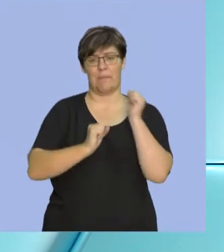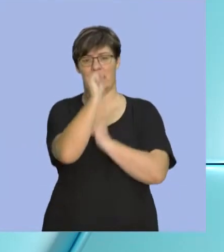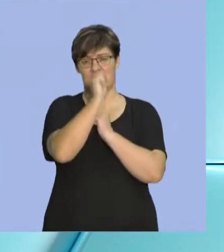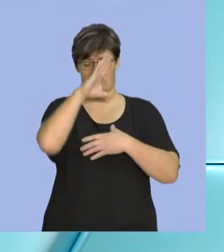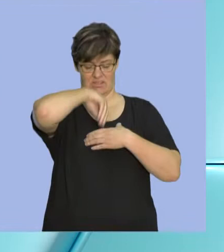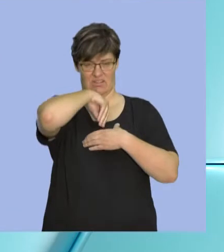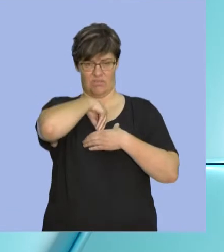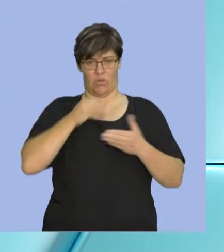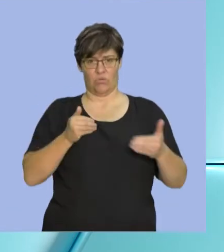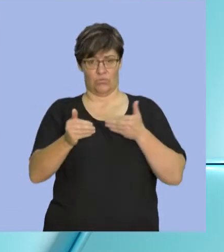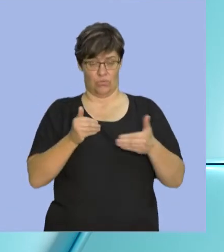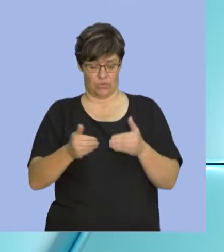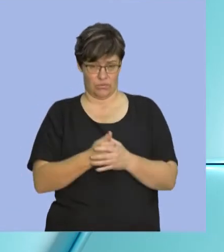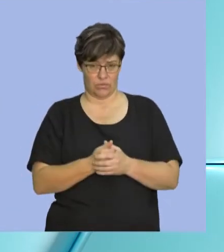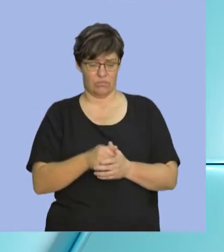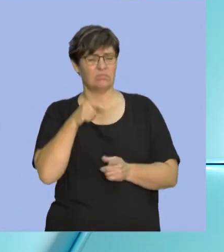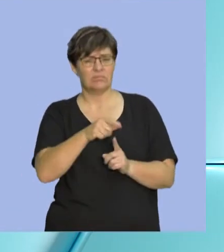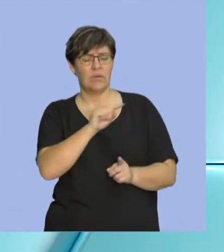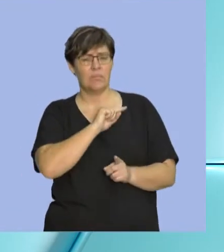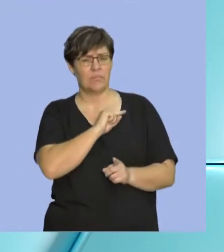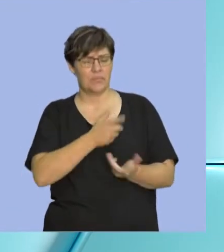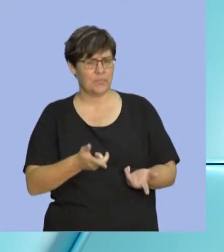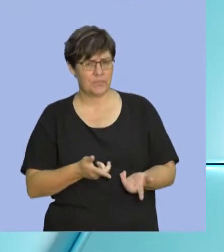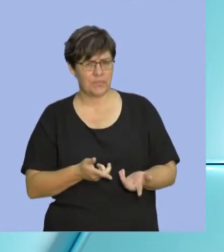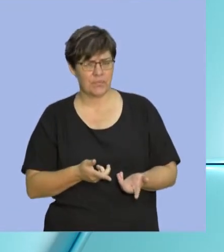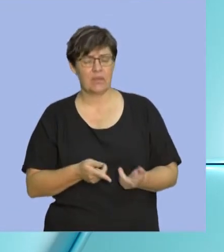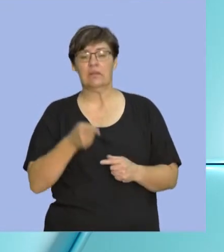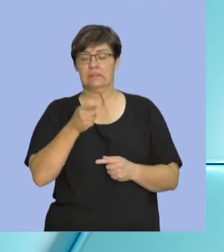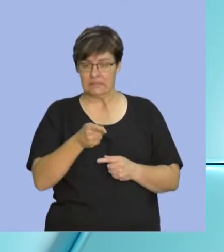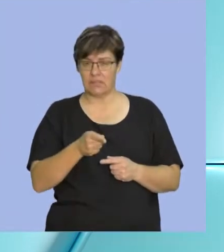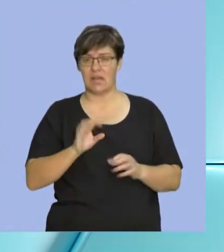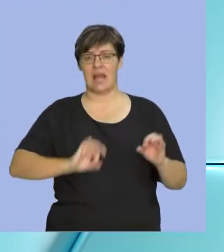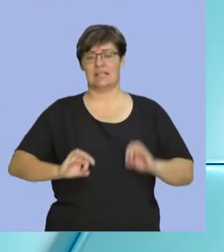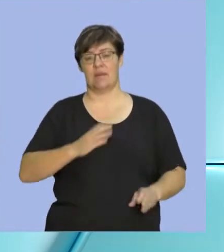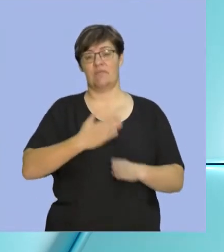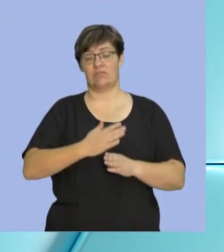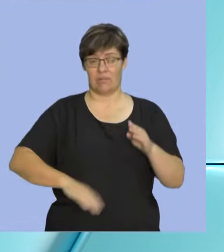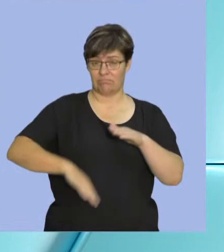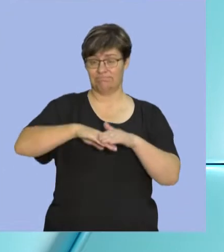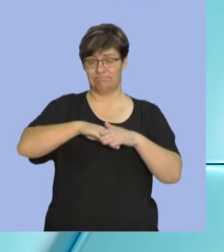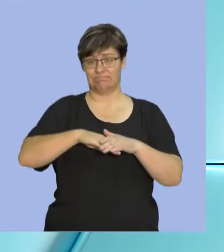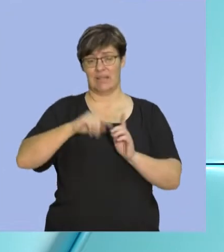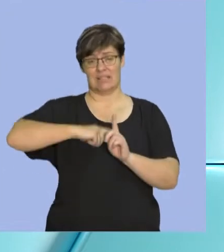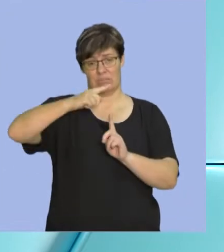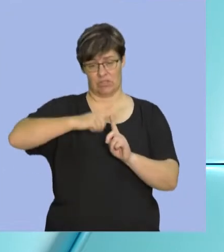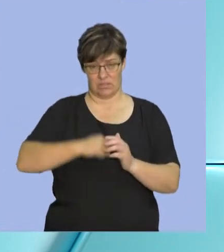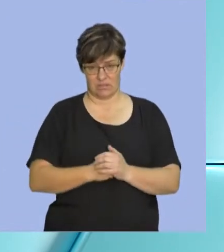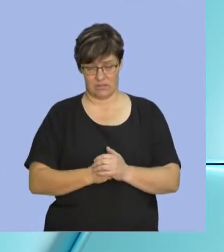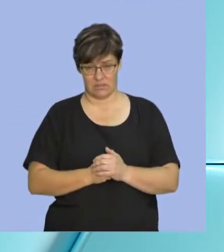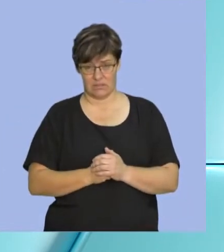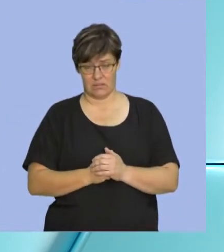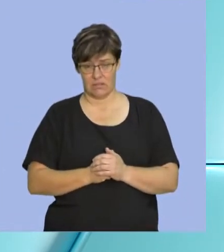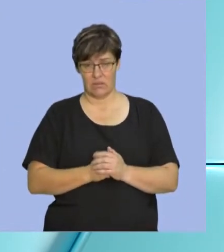and it's important because a vital enzymes function at an optimum temperature. So you guys need to